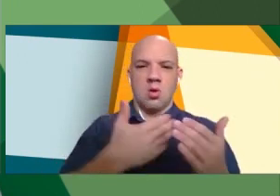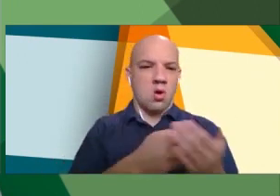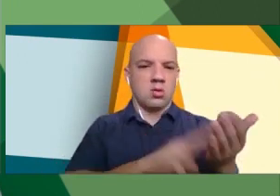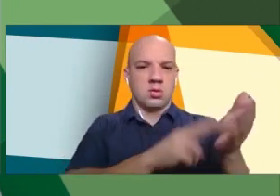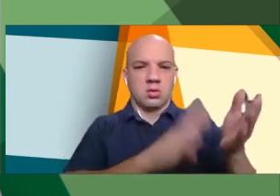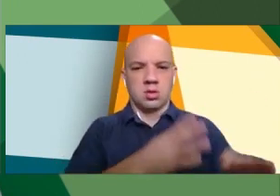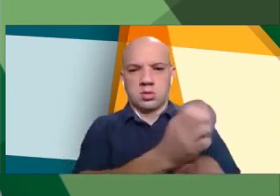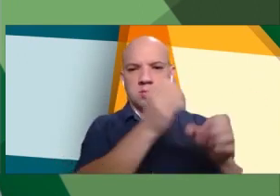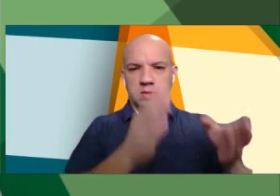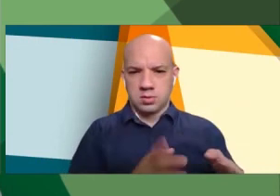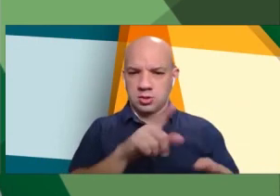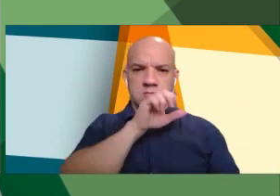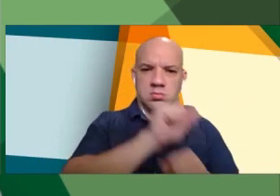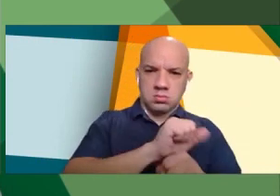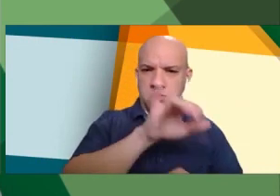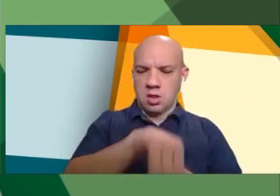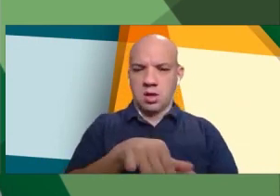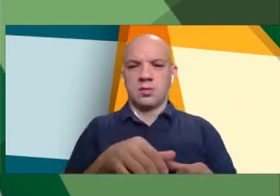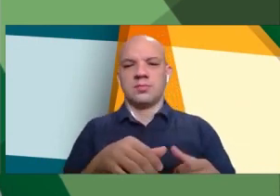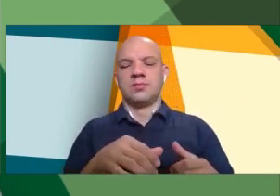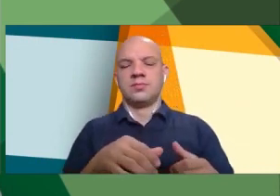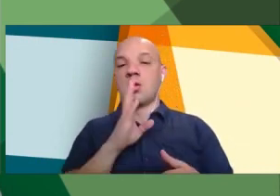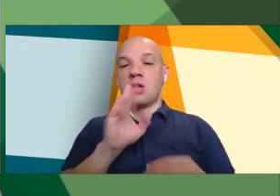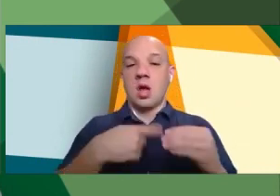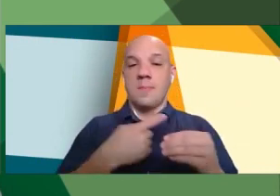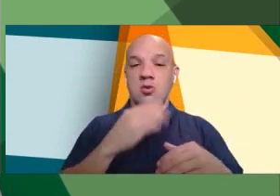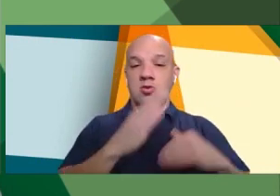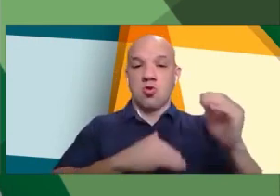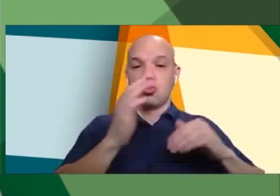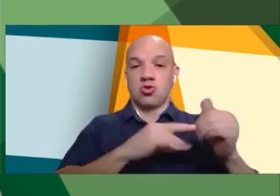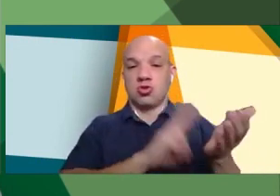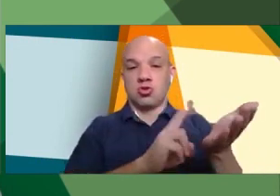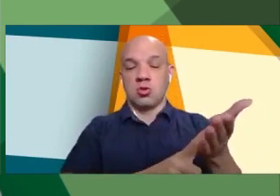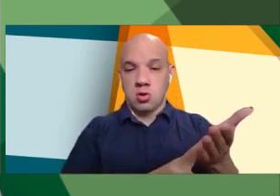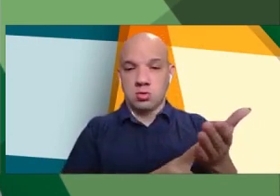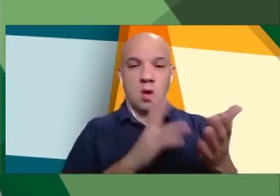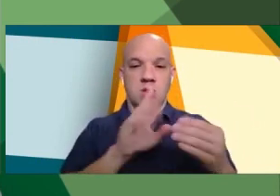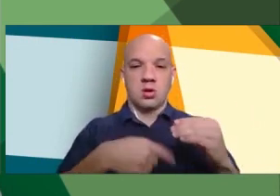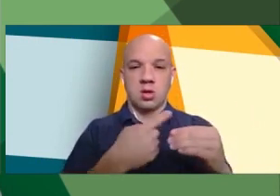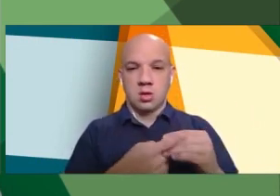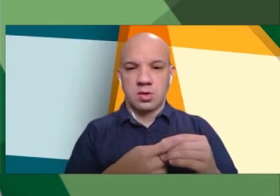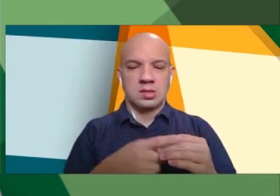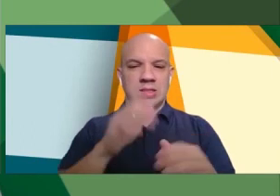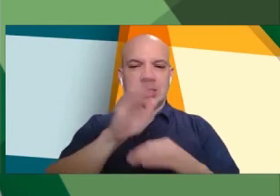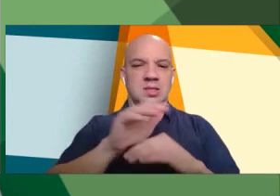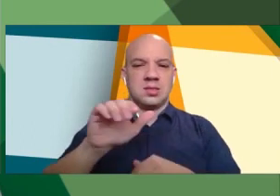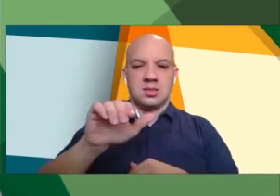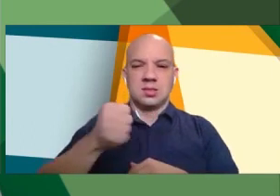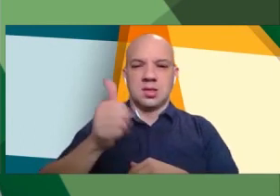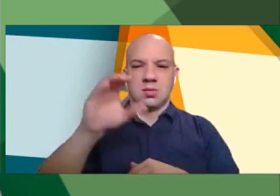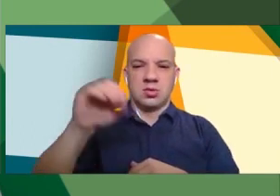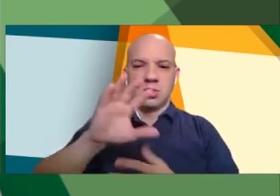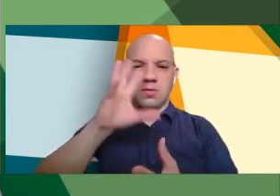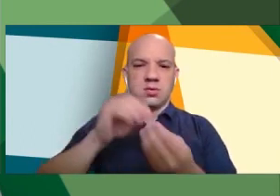contractors. When we are talking about construction contracts, we're talking about at least 10% of the